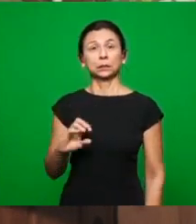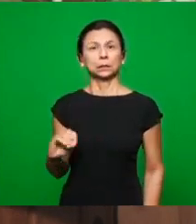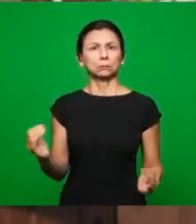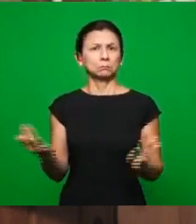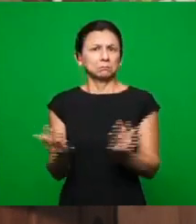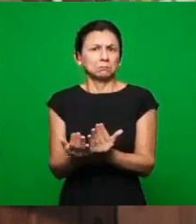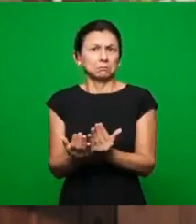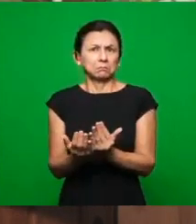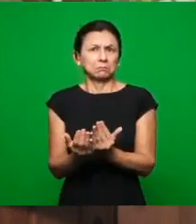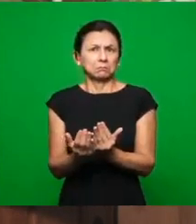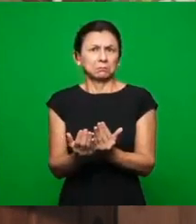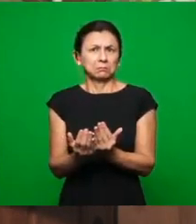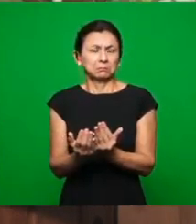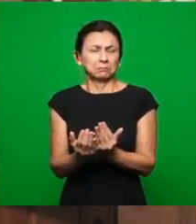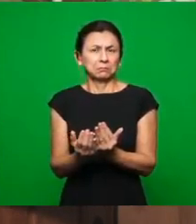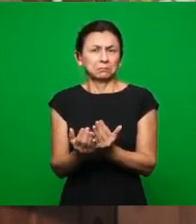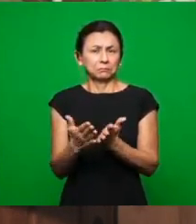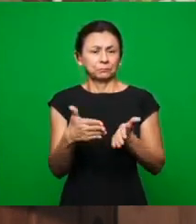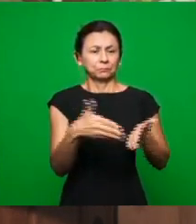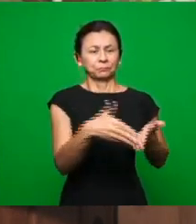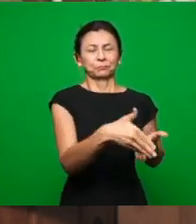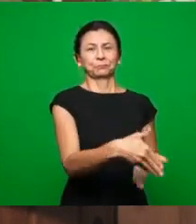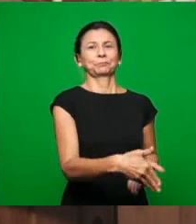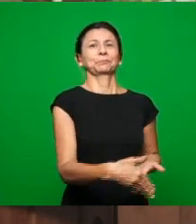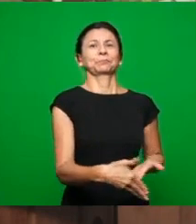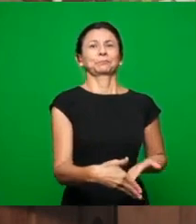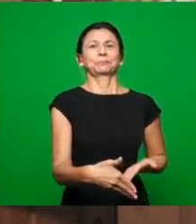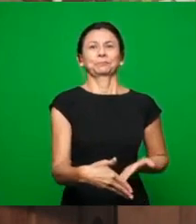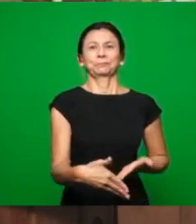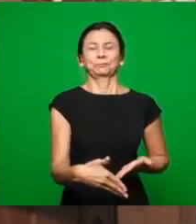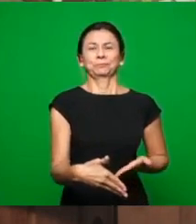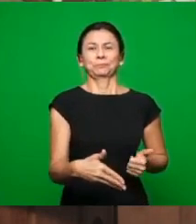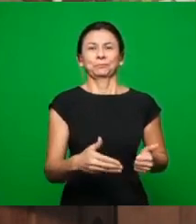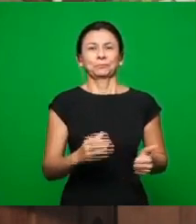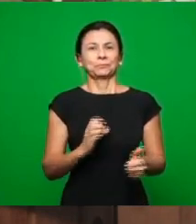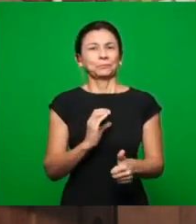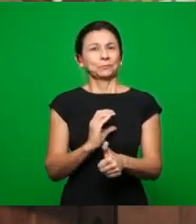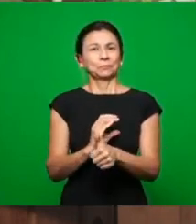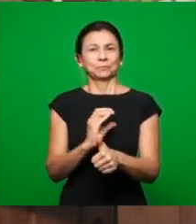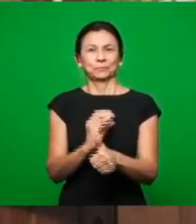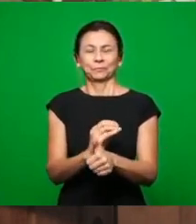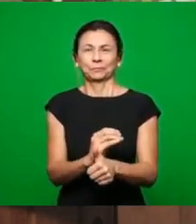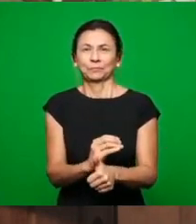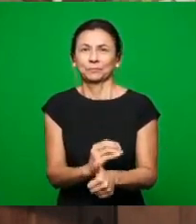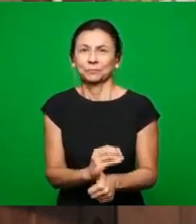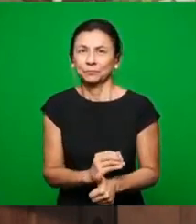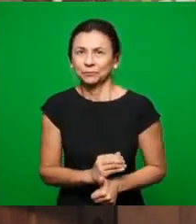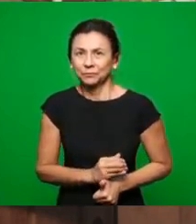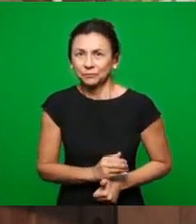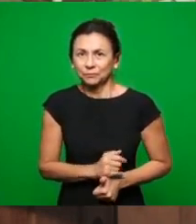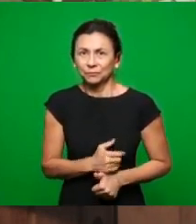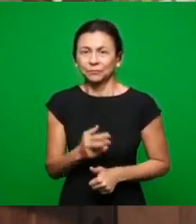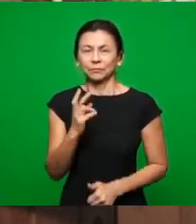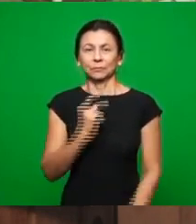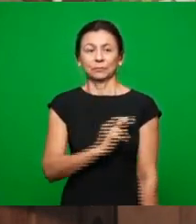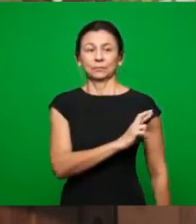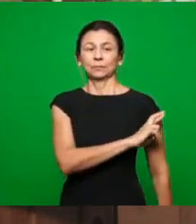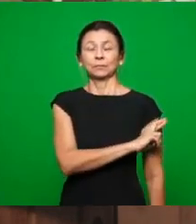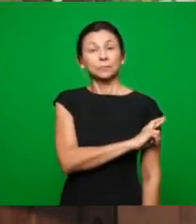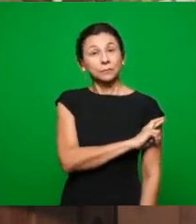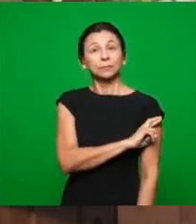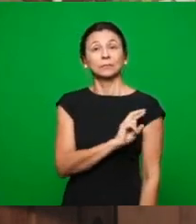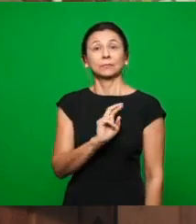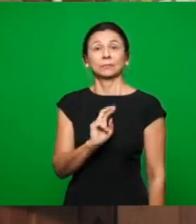have the name of Kevivis, but you are dead. So Christianity is not a religion, a pagan religion